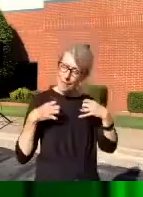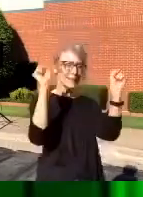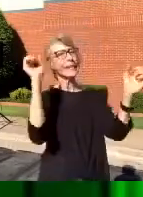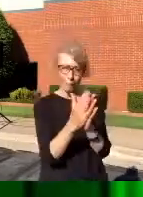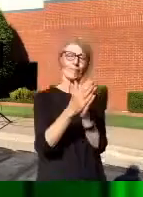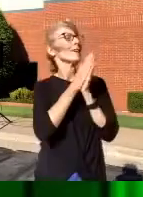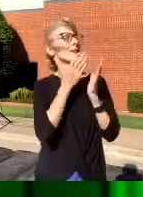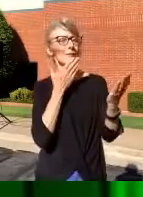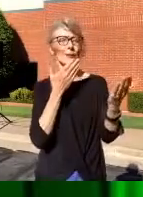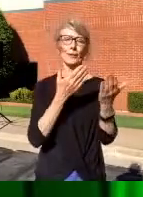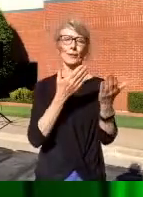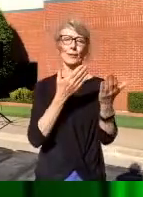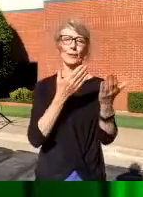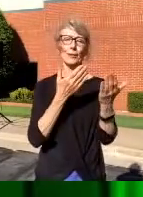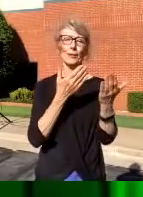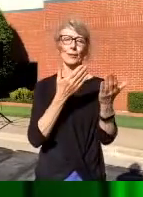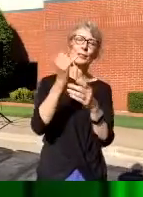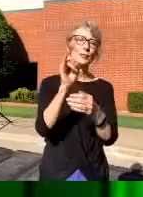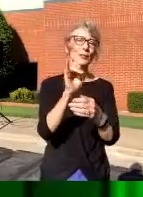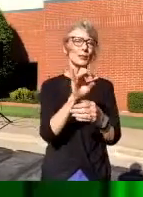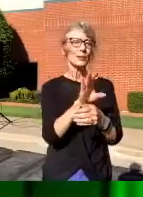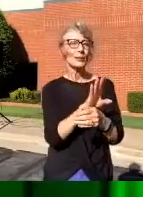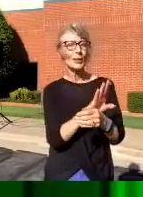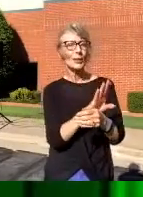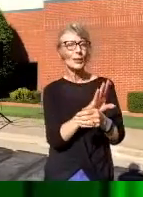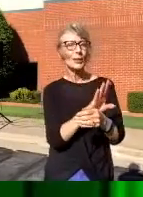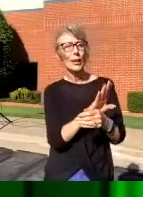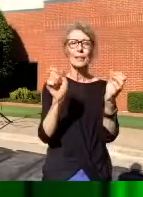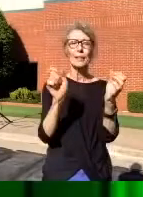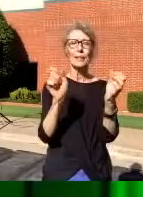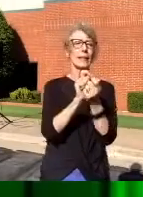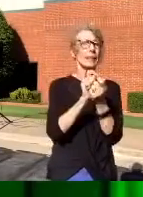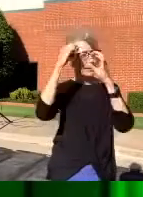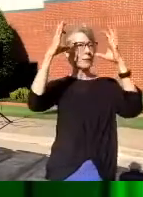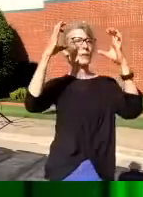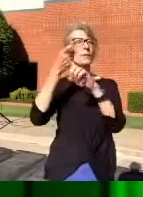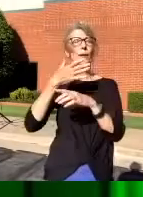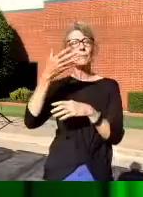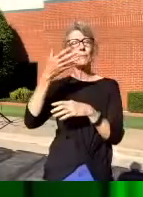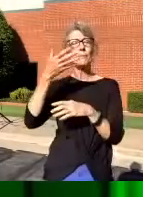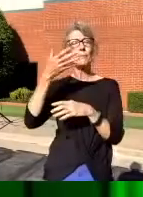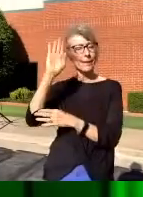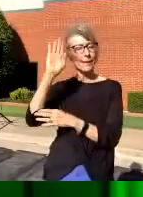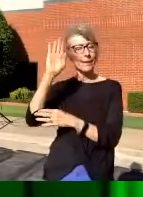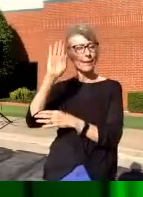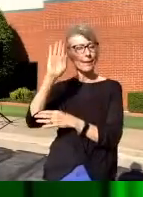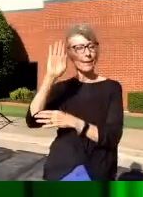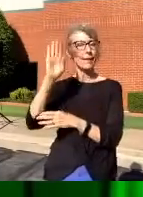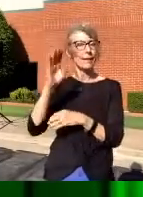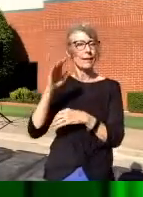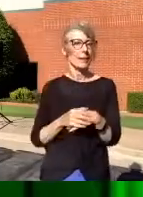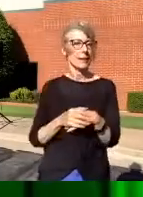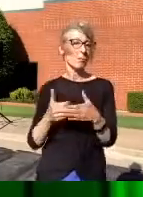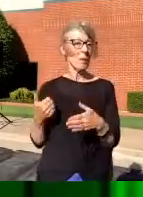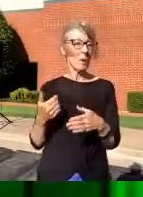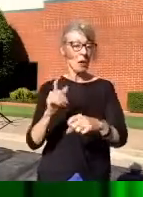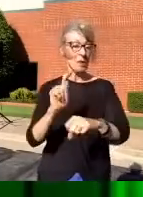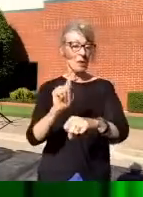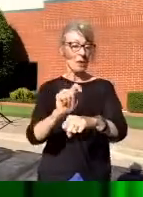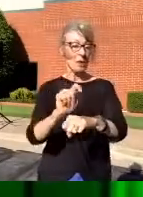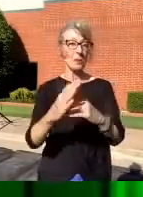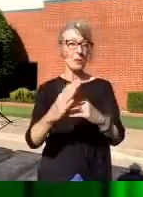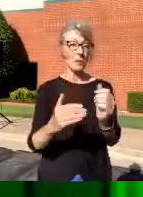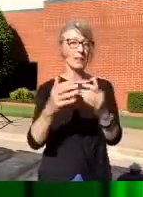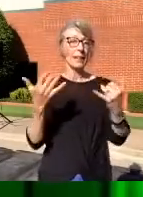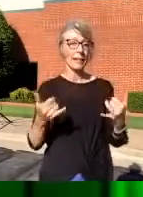what my Father and I envisioned when we changed the location of the temple from a building to a person. And the way that you live your